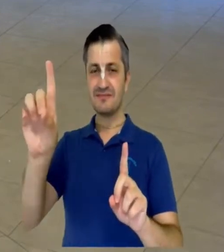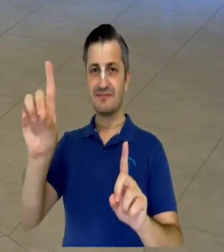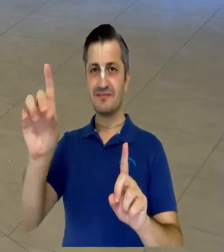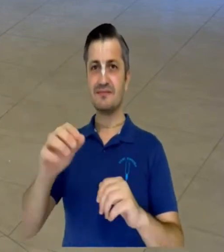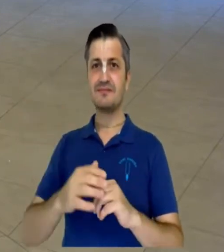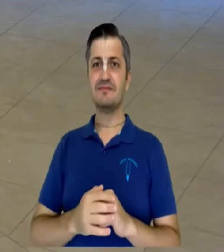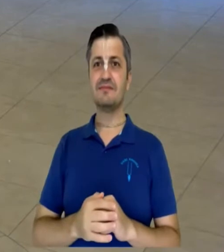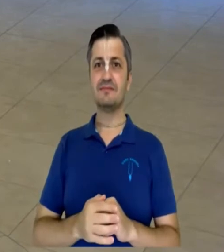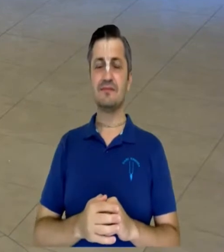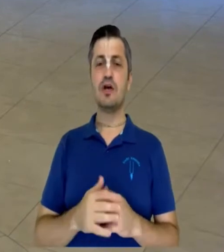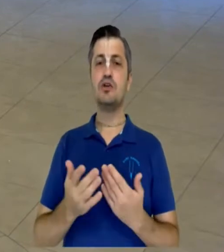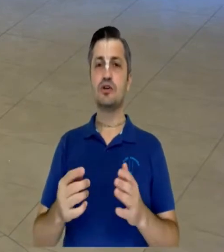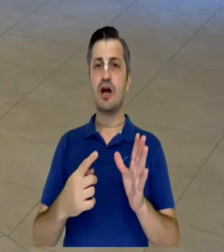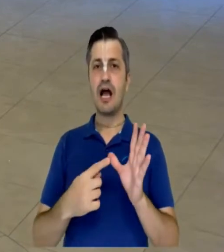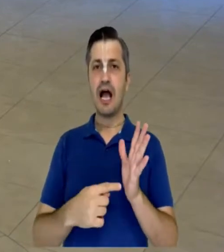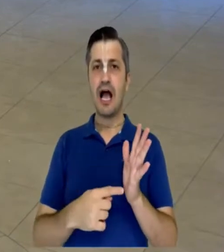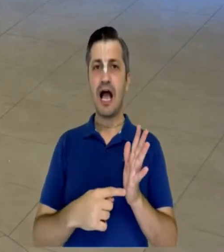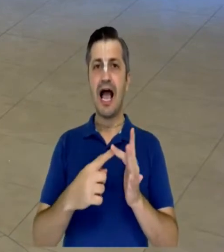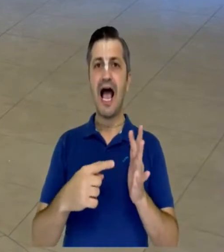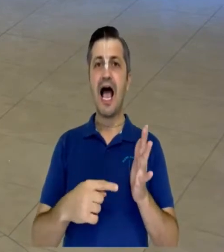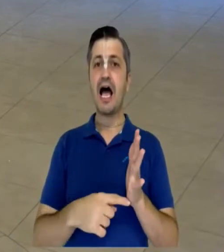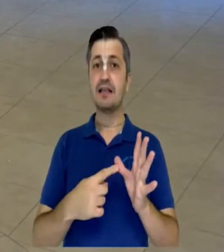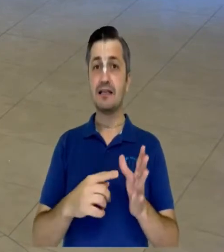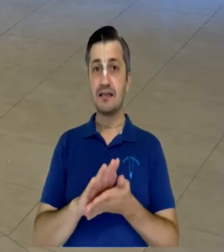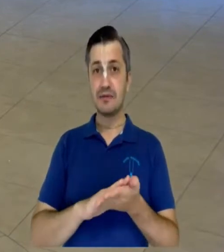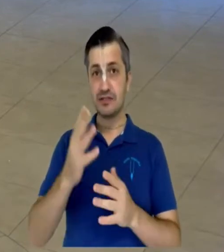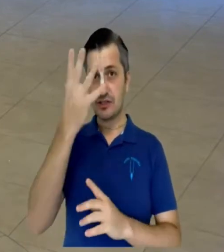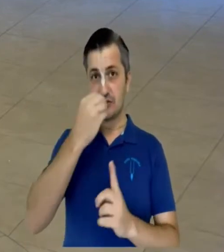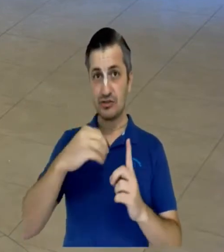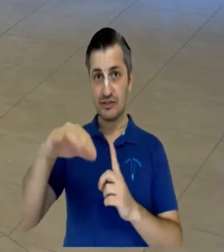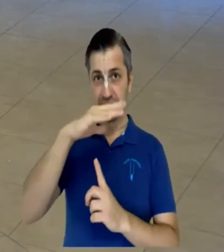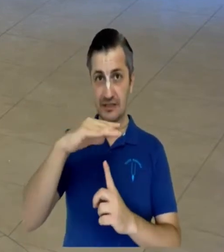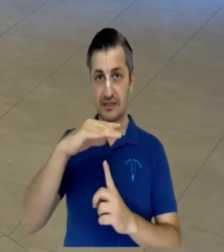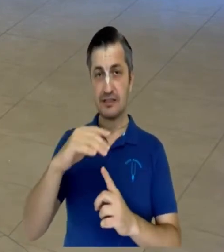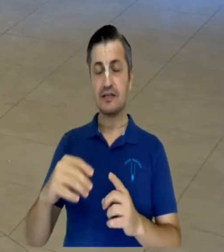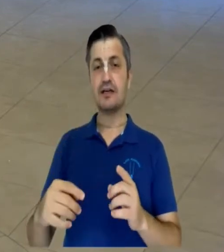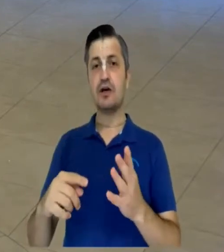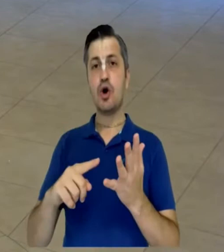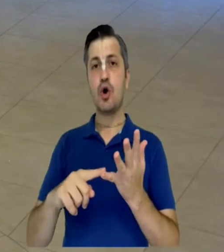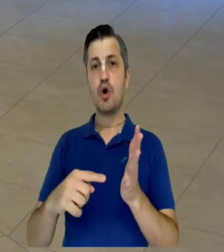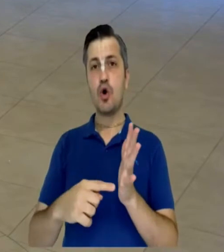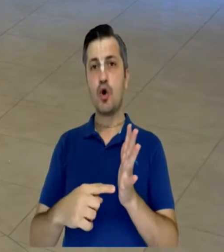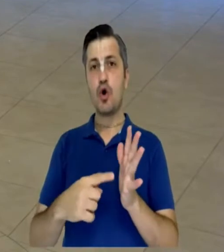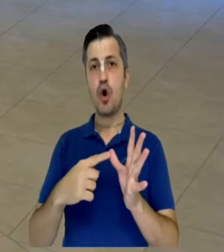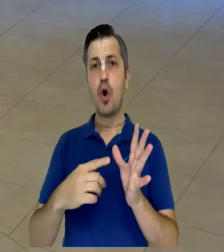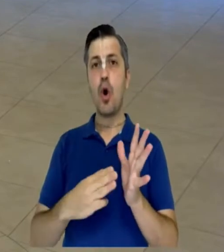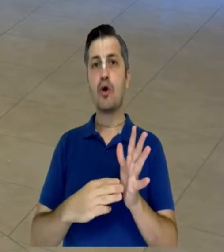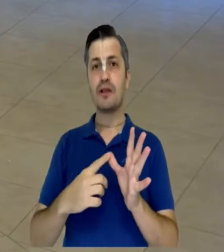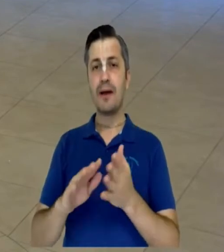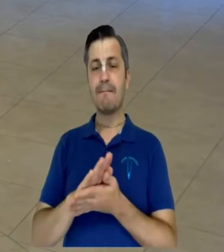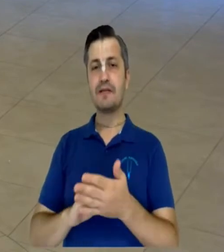Atita and Uttama. So Atita means transcendental, and Uttama means the supreme among all.